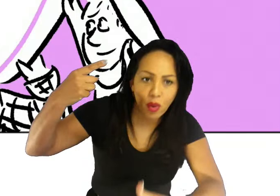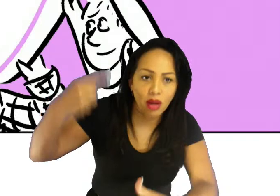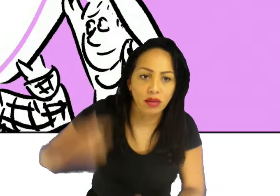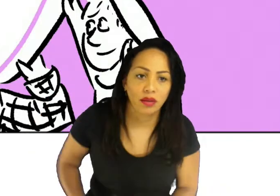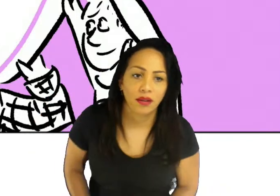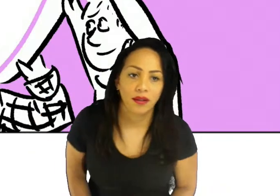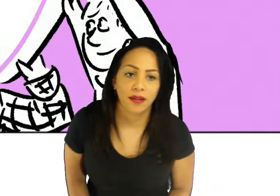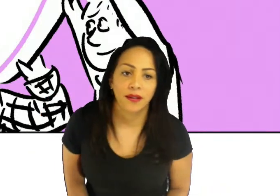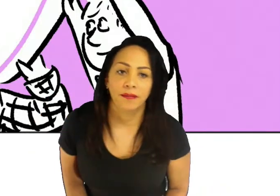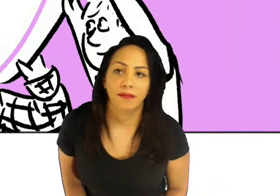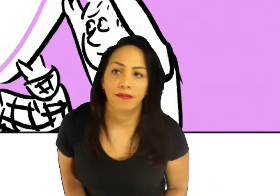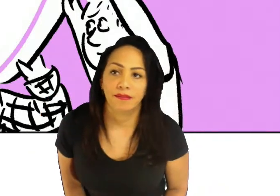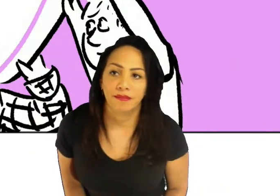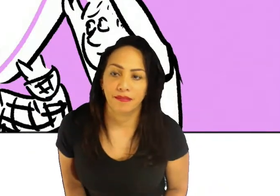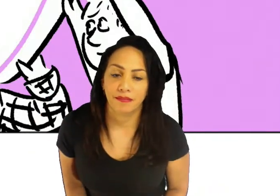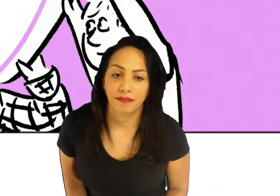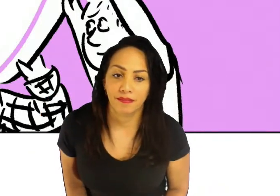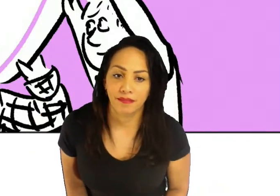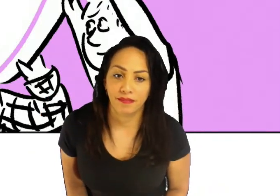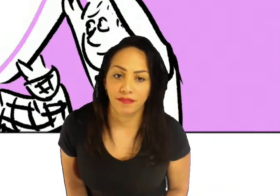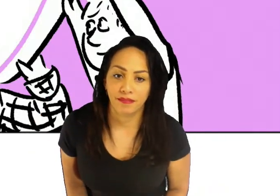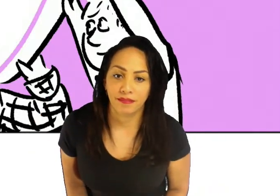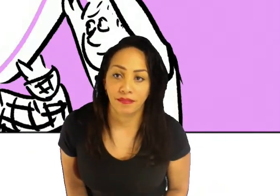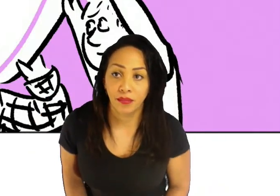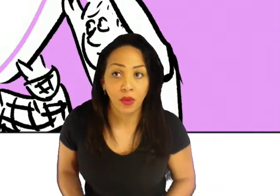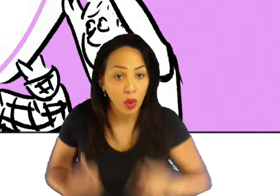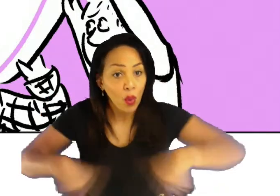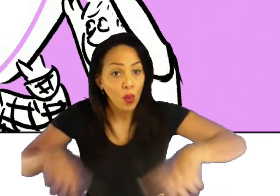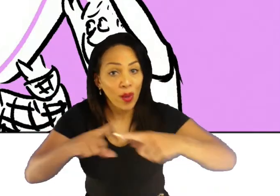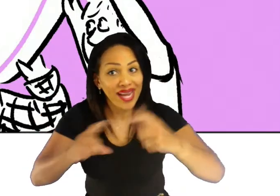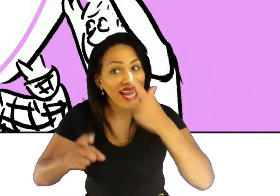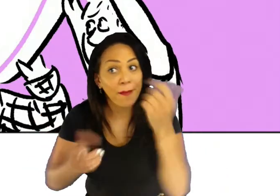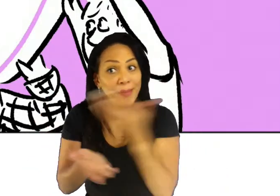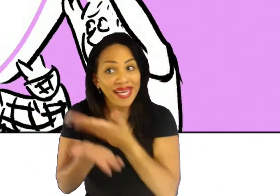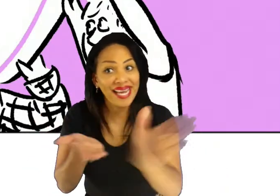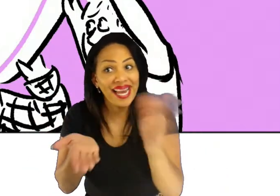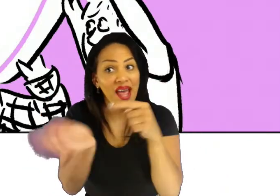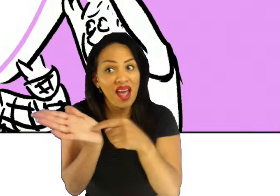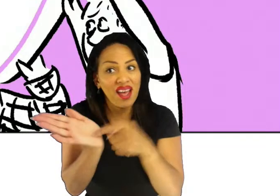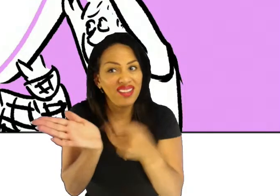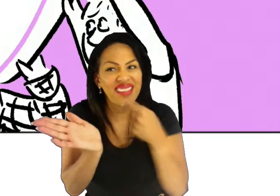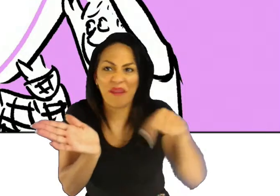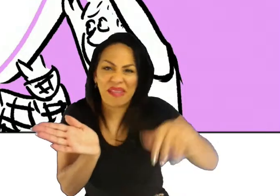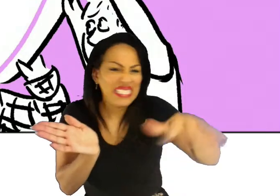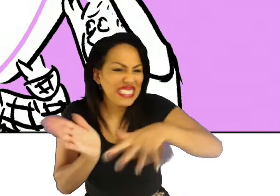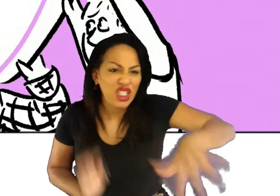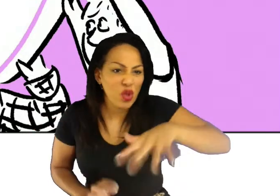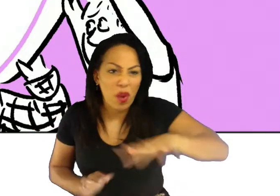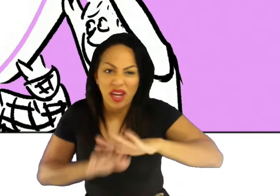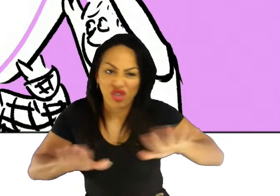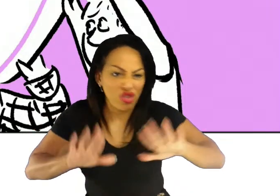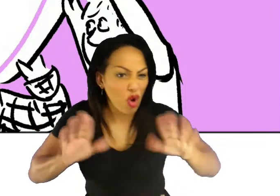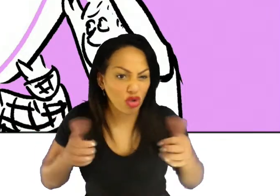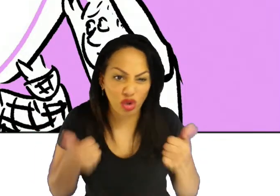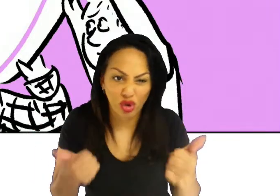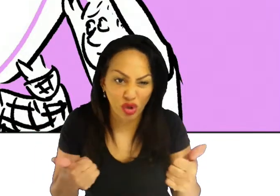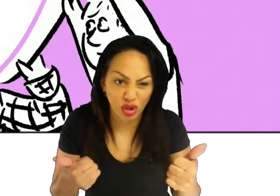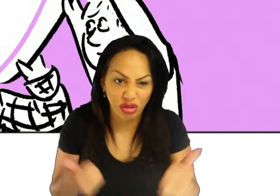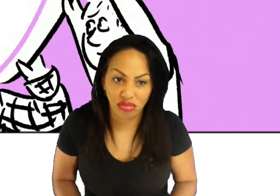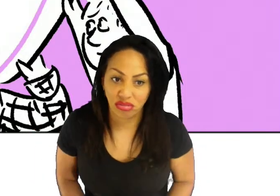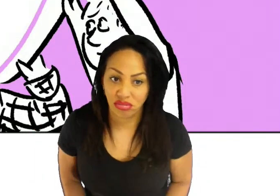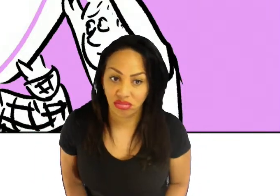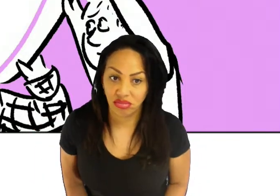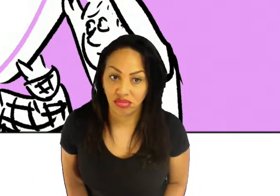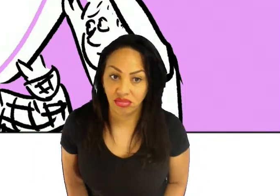We can be transparent about the fact that this isn't good. There's an idea that if we